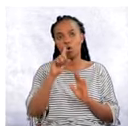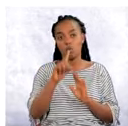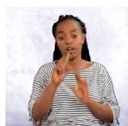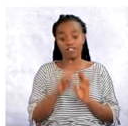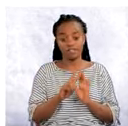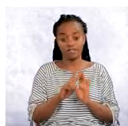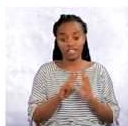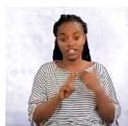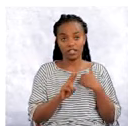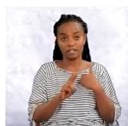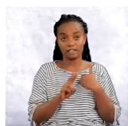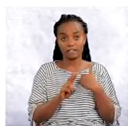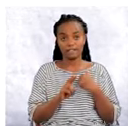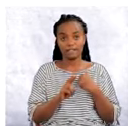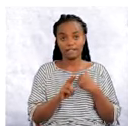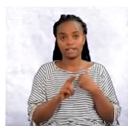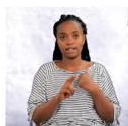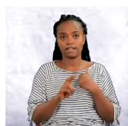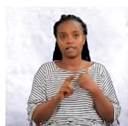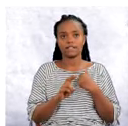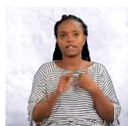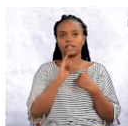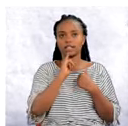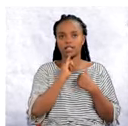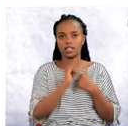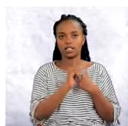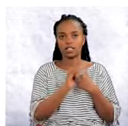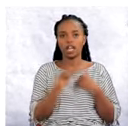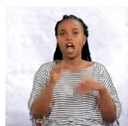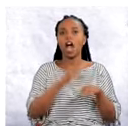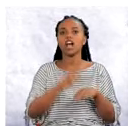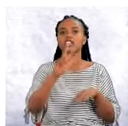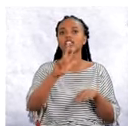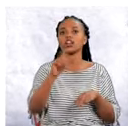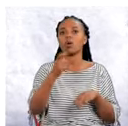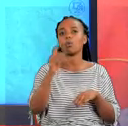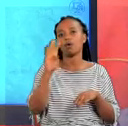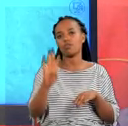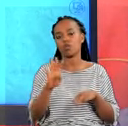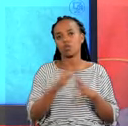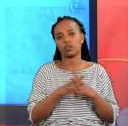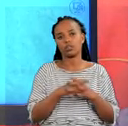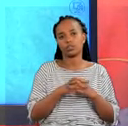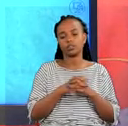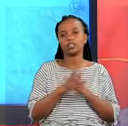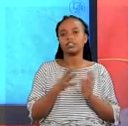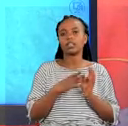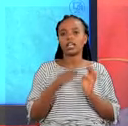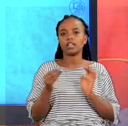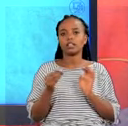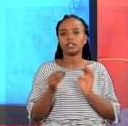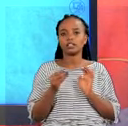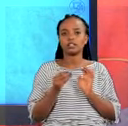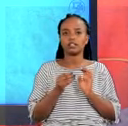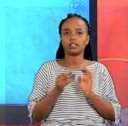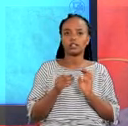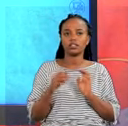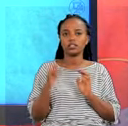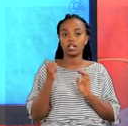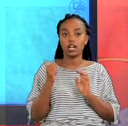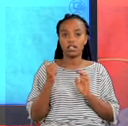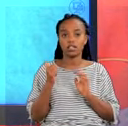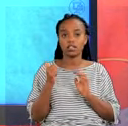vertex is here. It is at 3, 4. And the other